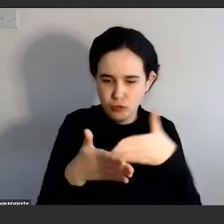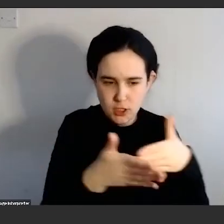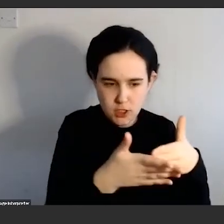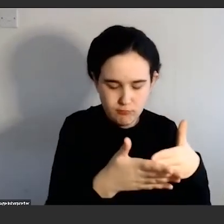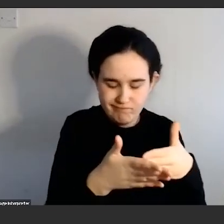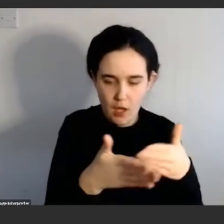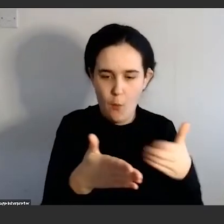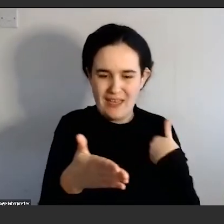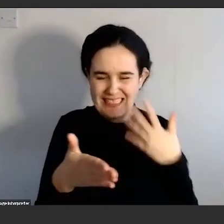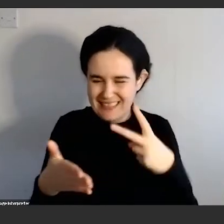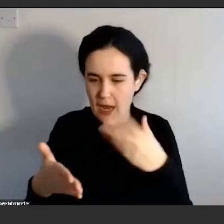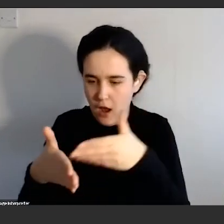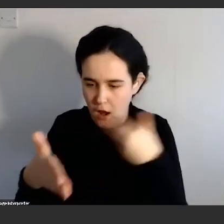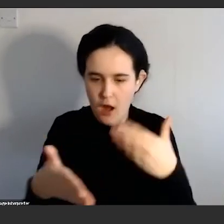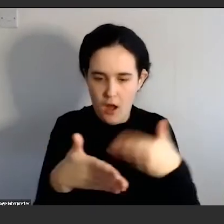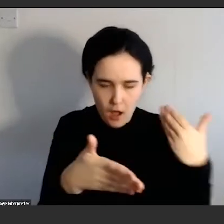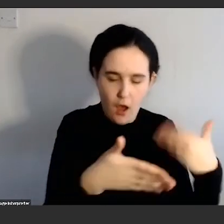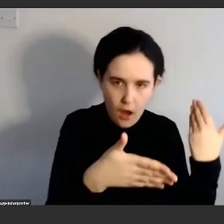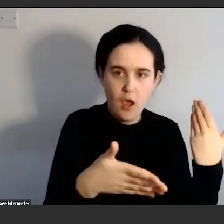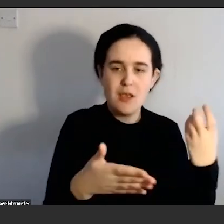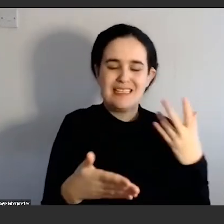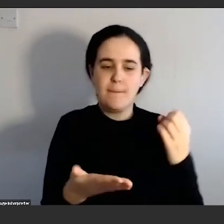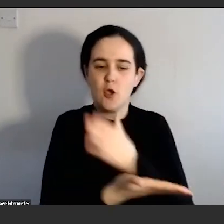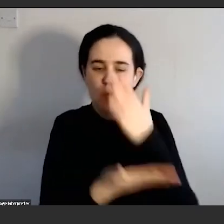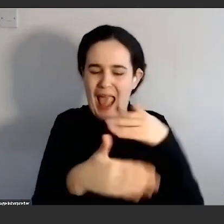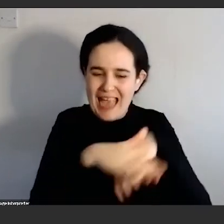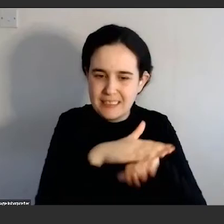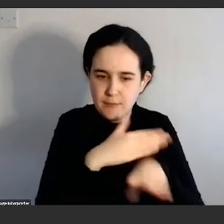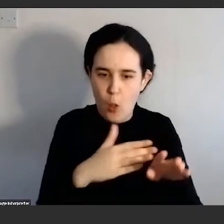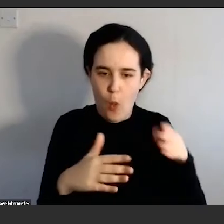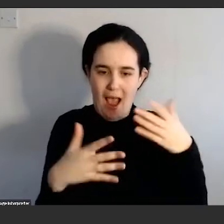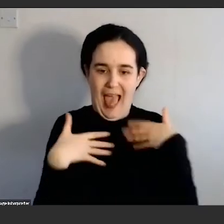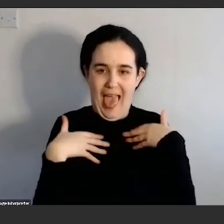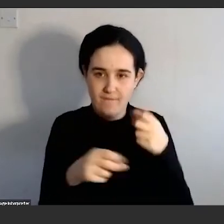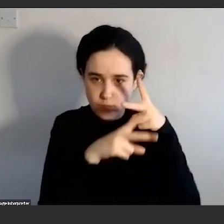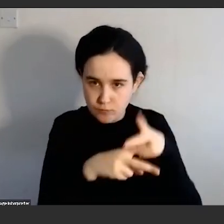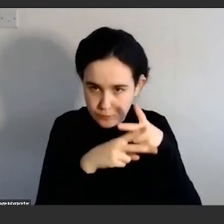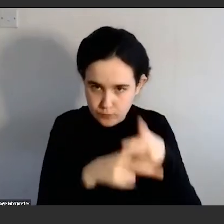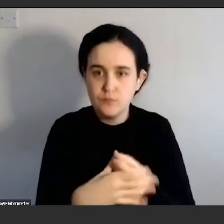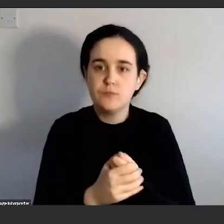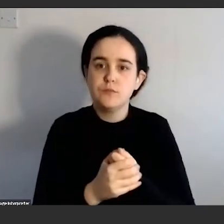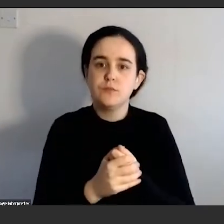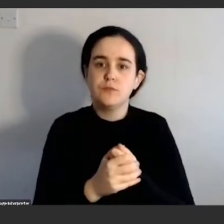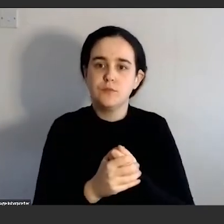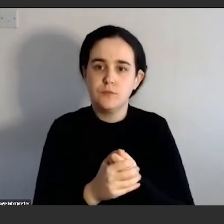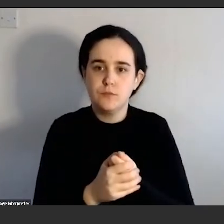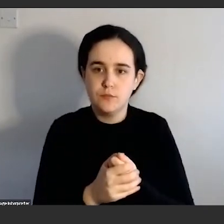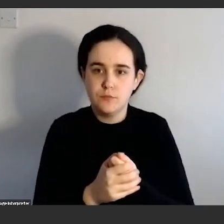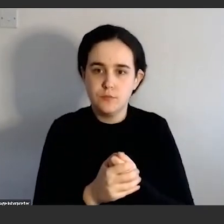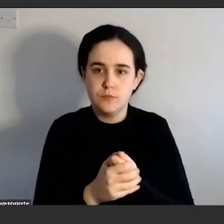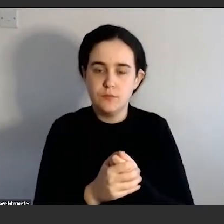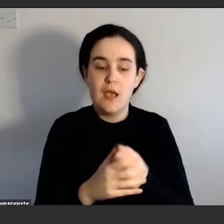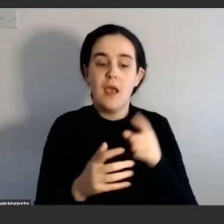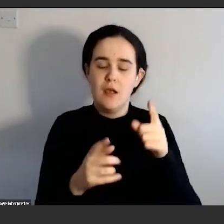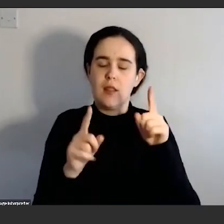services. Now, using the model of nothing about us without us, we collaborate with